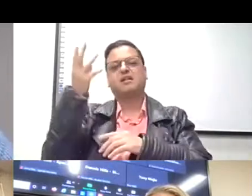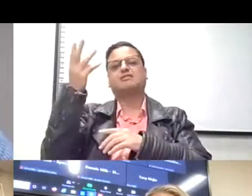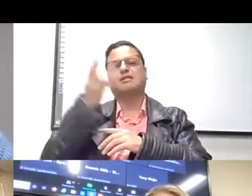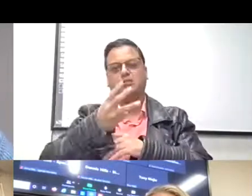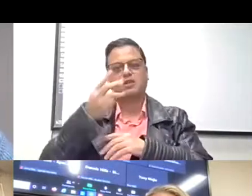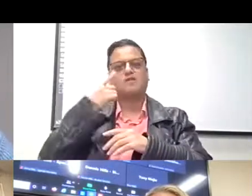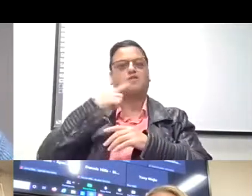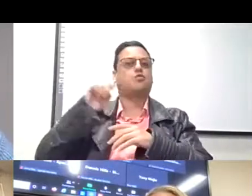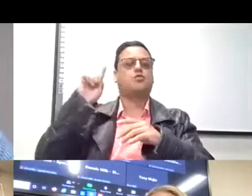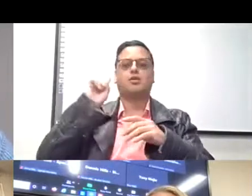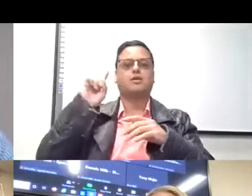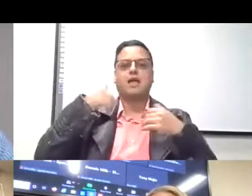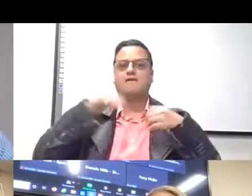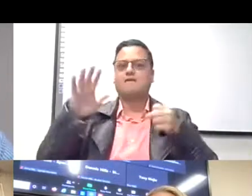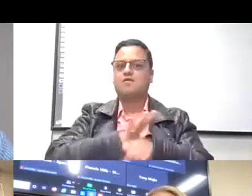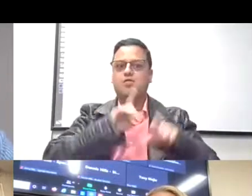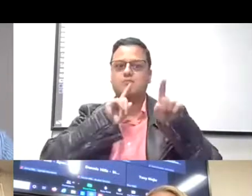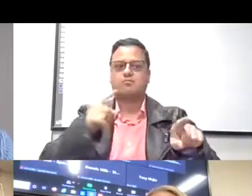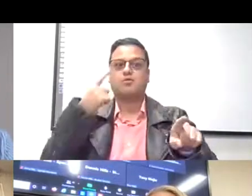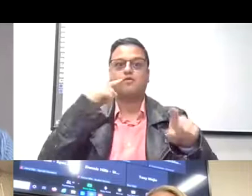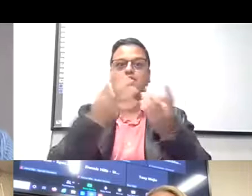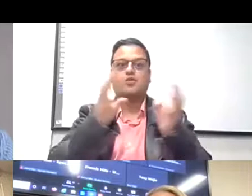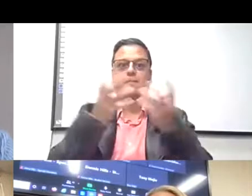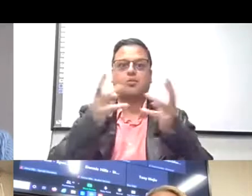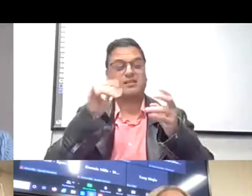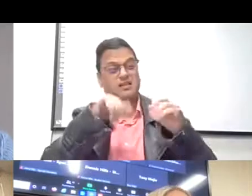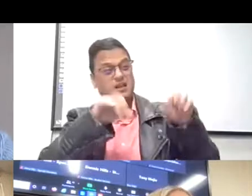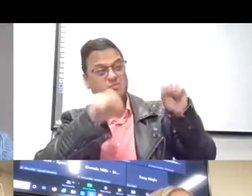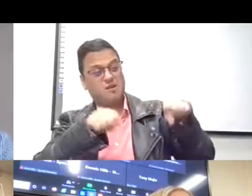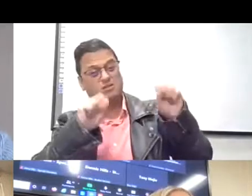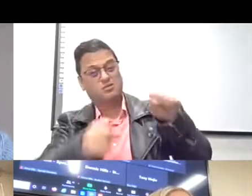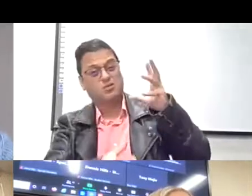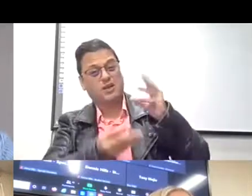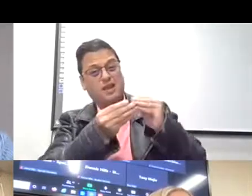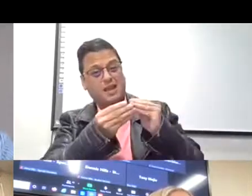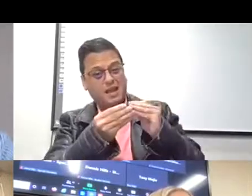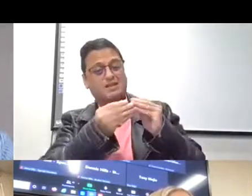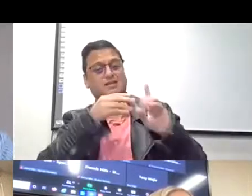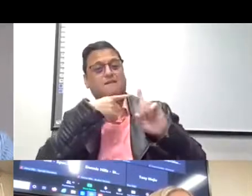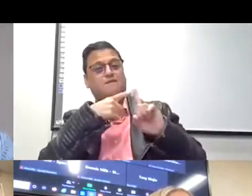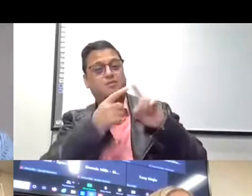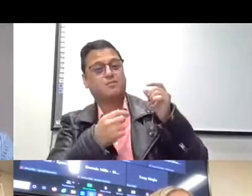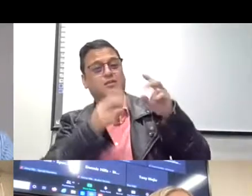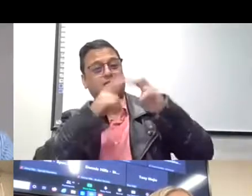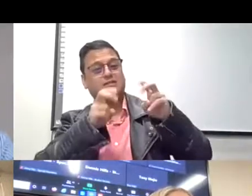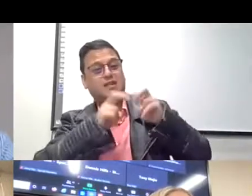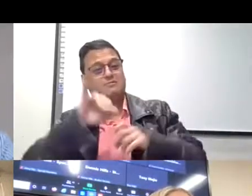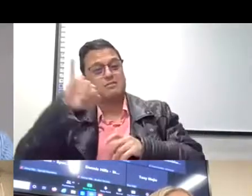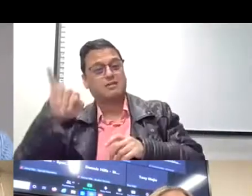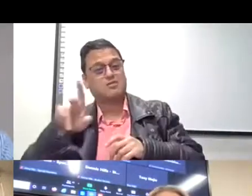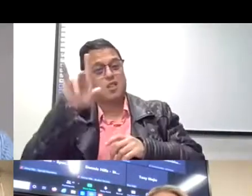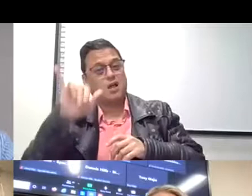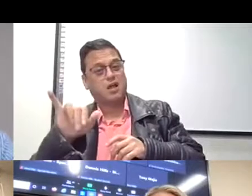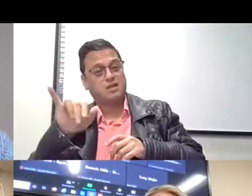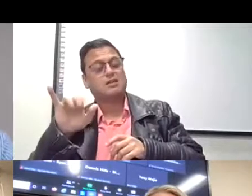around to have a completed report to the board. Would it be possible then to add the formative assessments in July? If we're looking